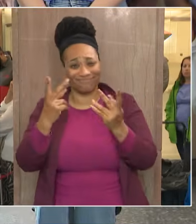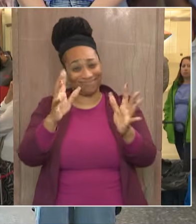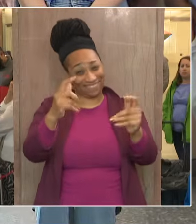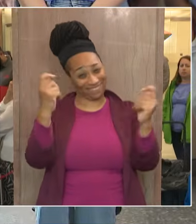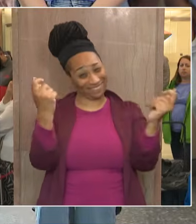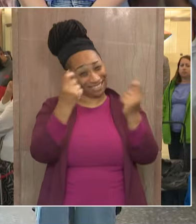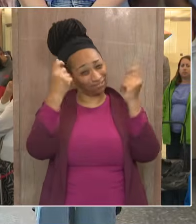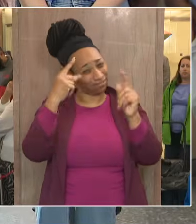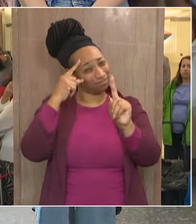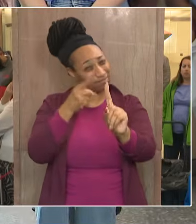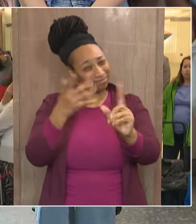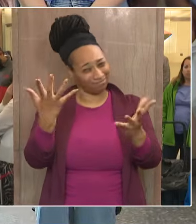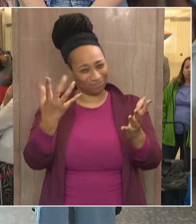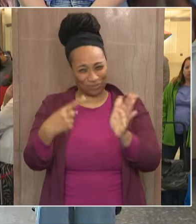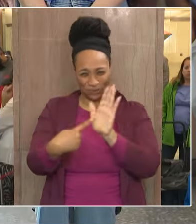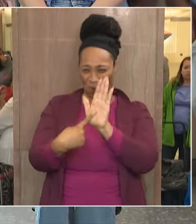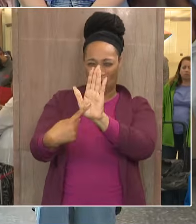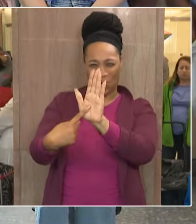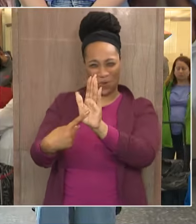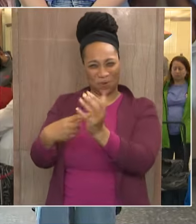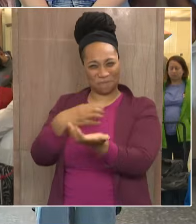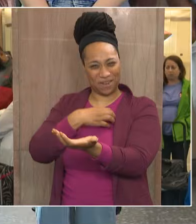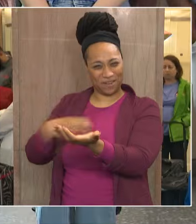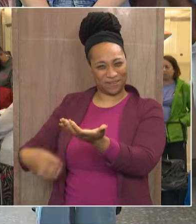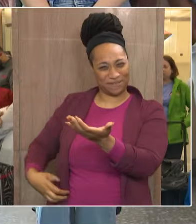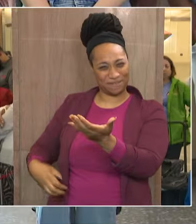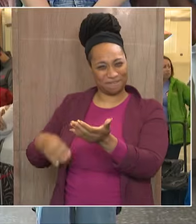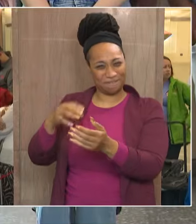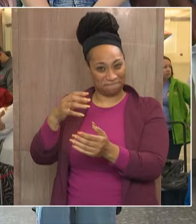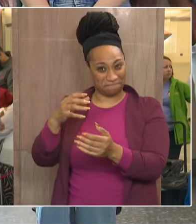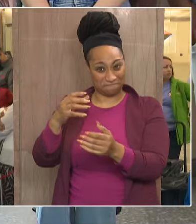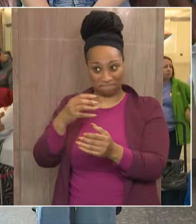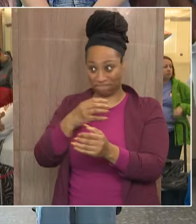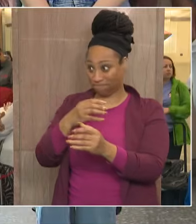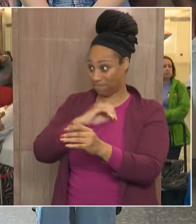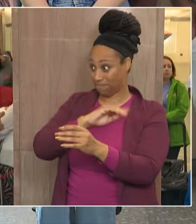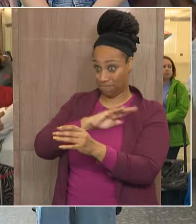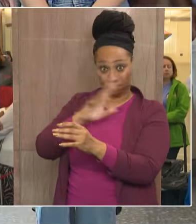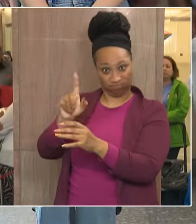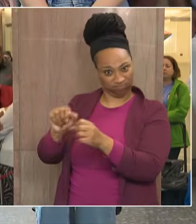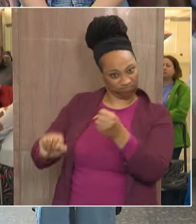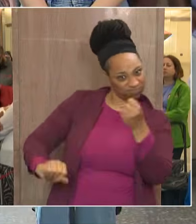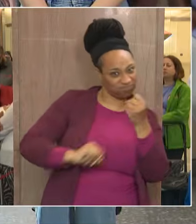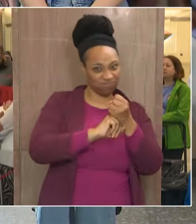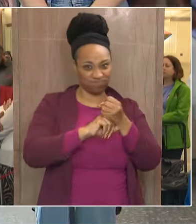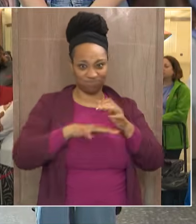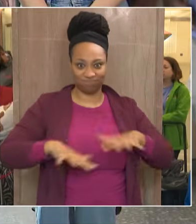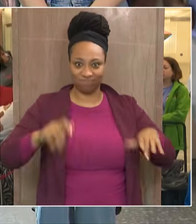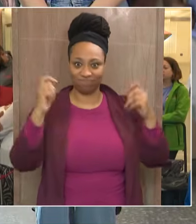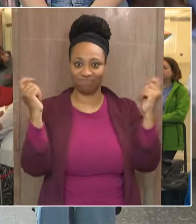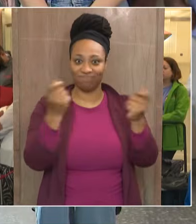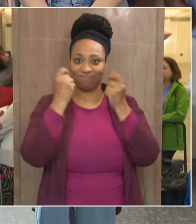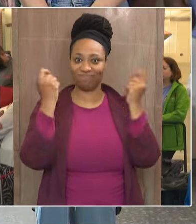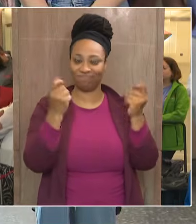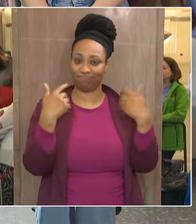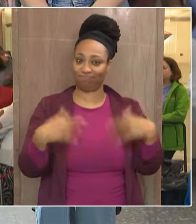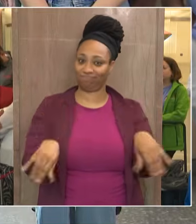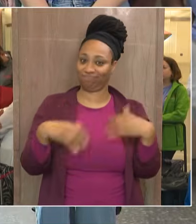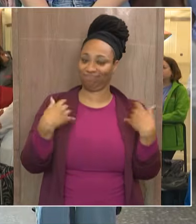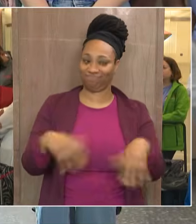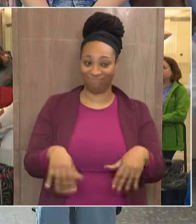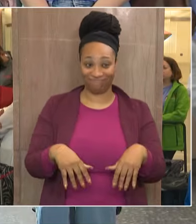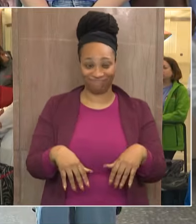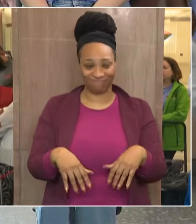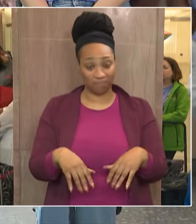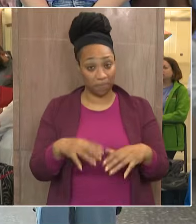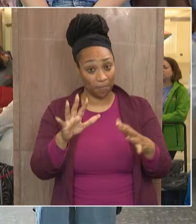Mayor Bowser's commitment to supporting our small business community. Now more than ever, this is the time to